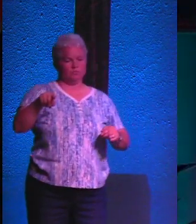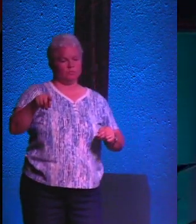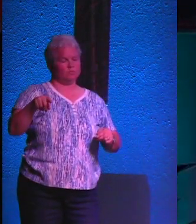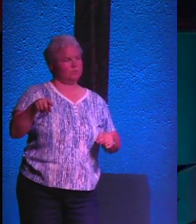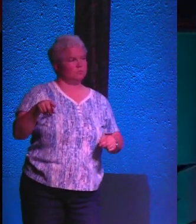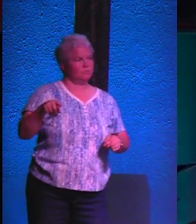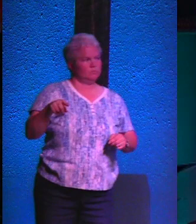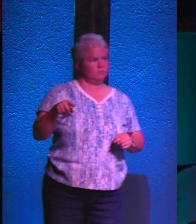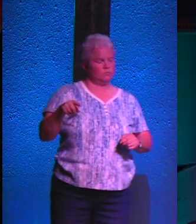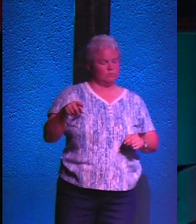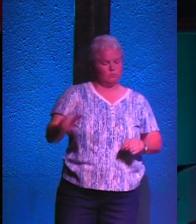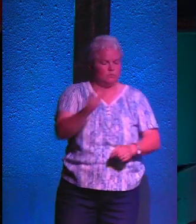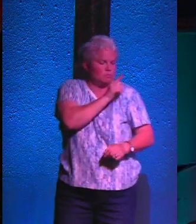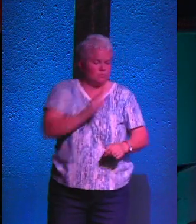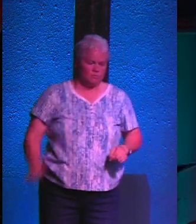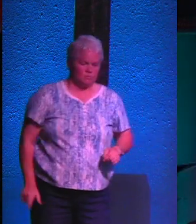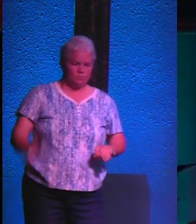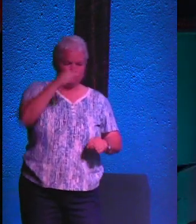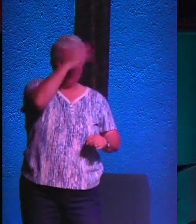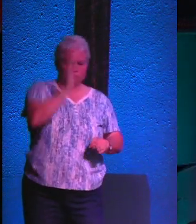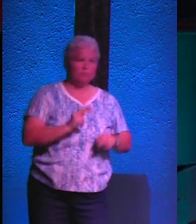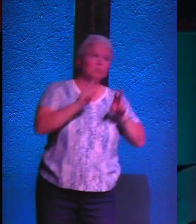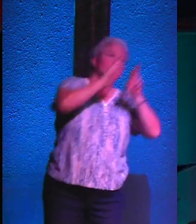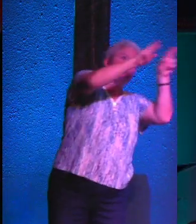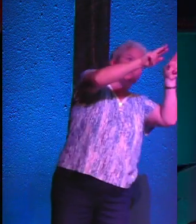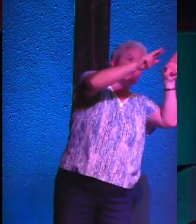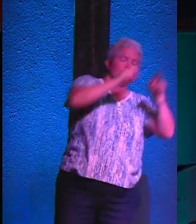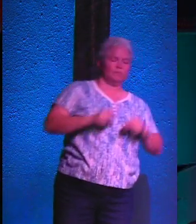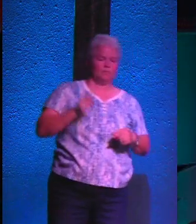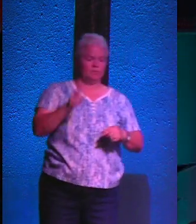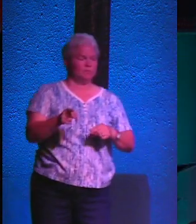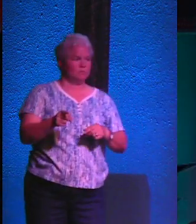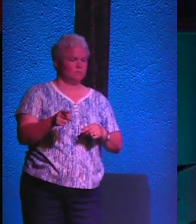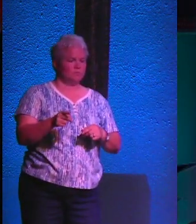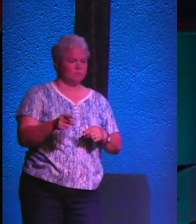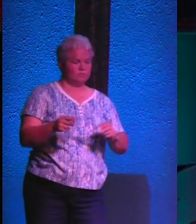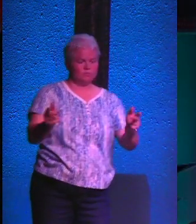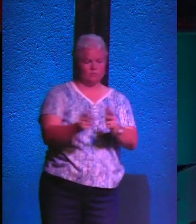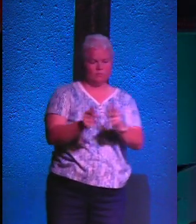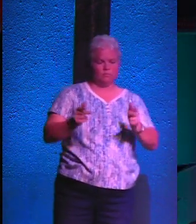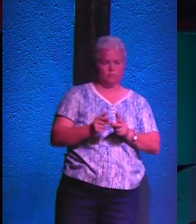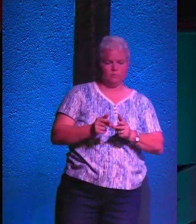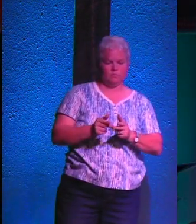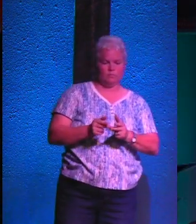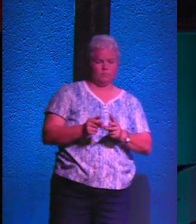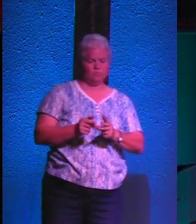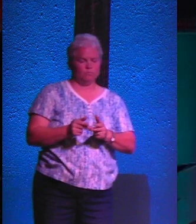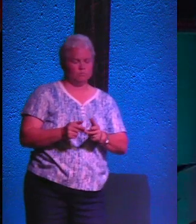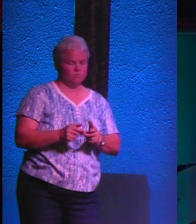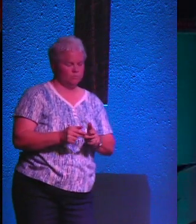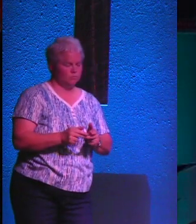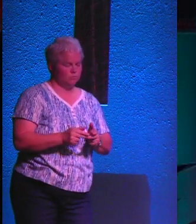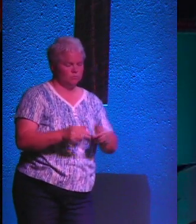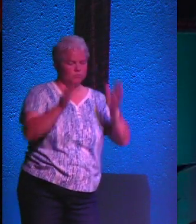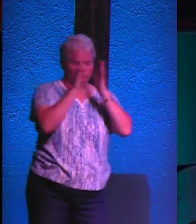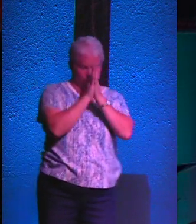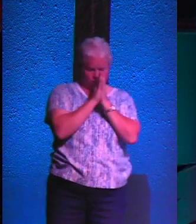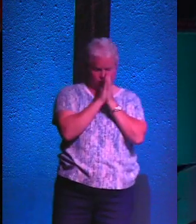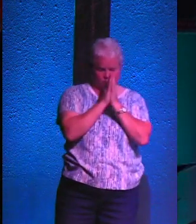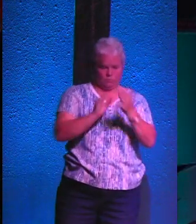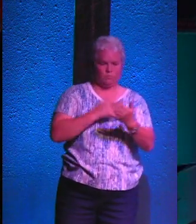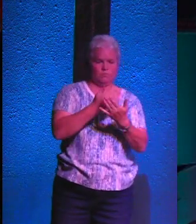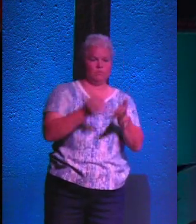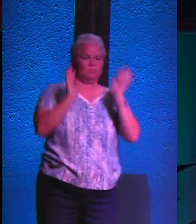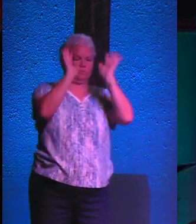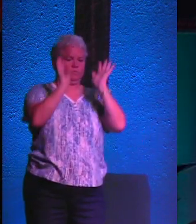religion. So, Lord God, we exalt you into the position that you deserve. We pray all